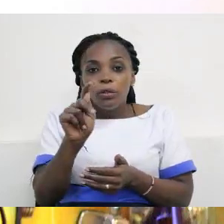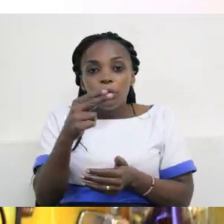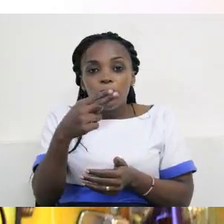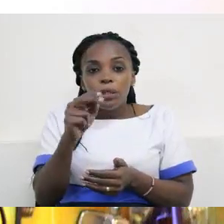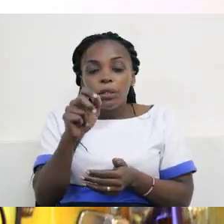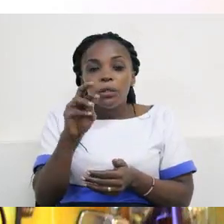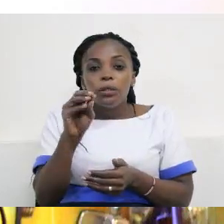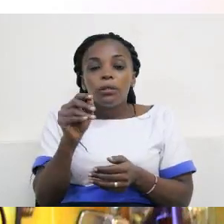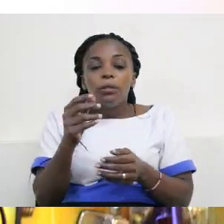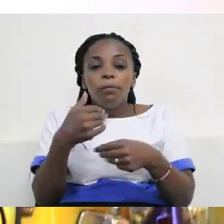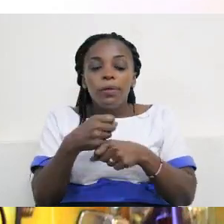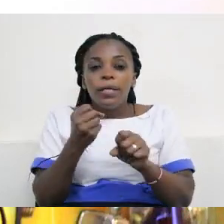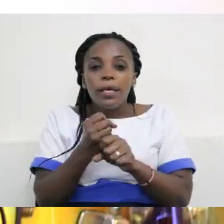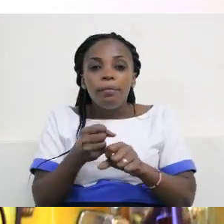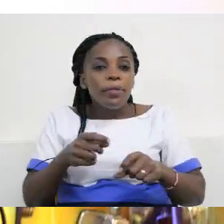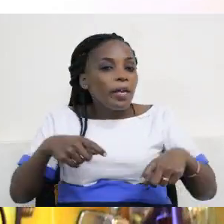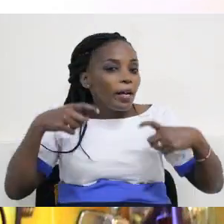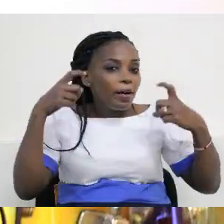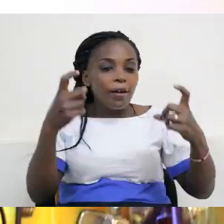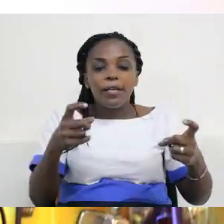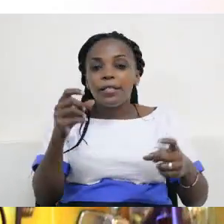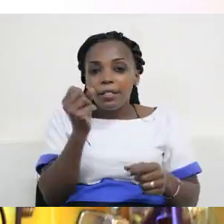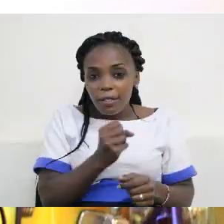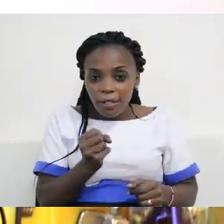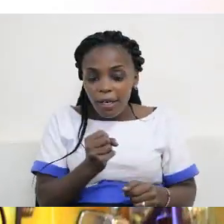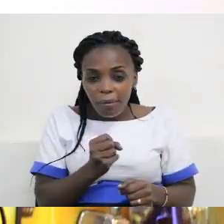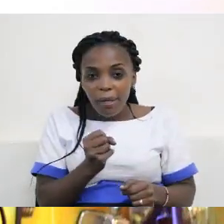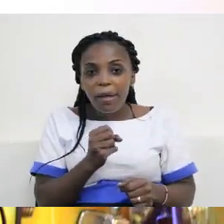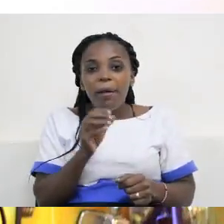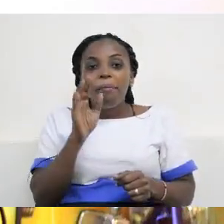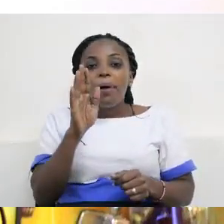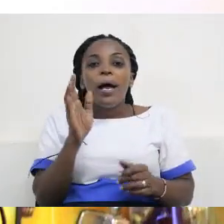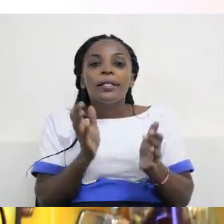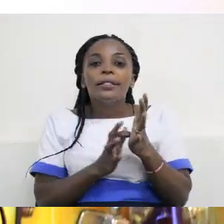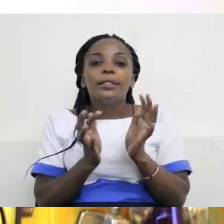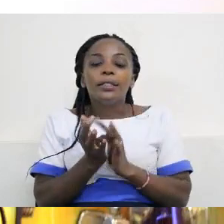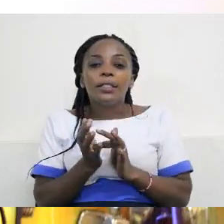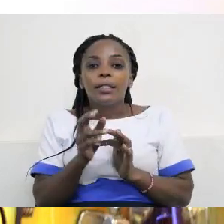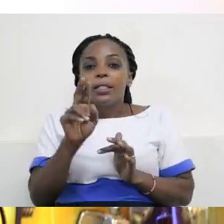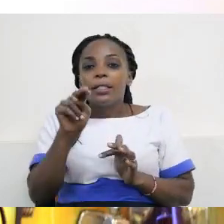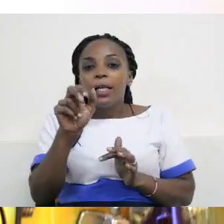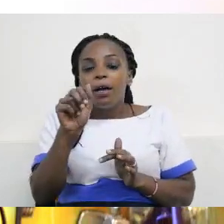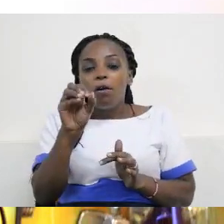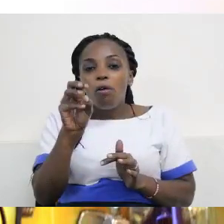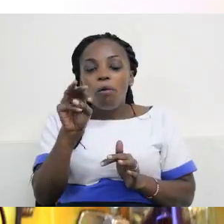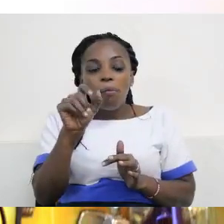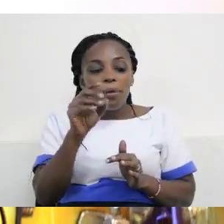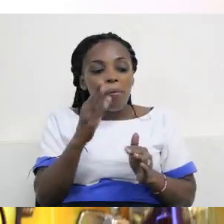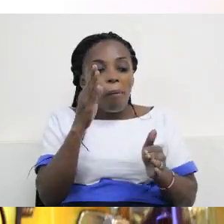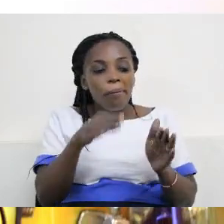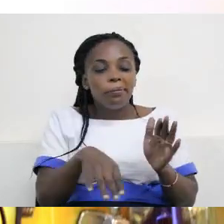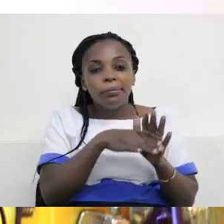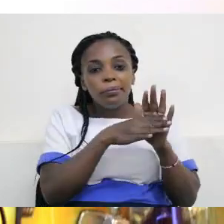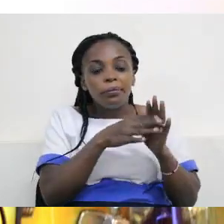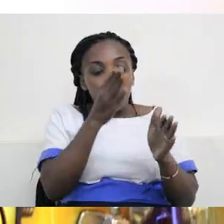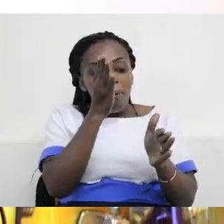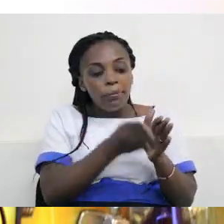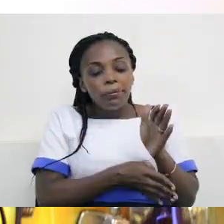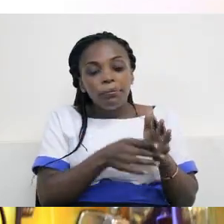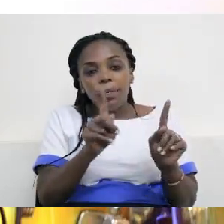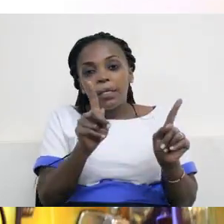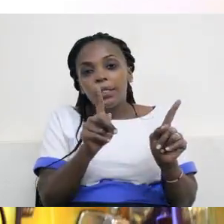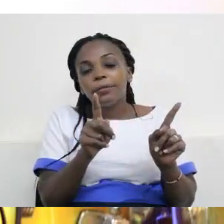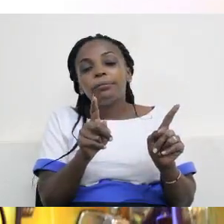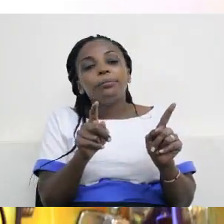became the great grandmother of Jesus. Because Naomi gets cut off and Ruth gets grafted in. Naomi